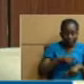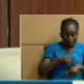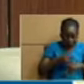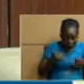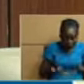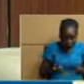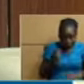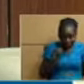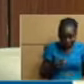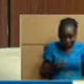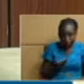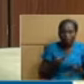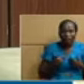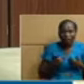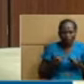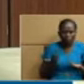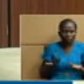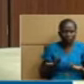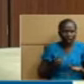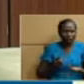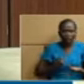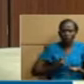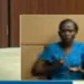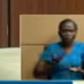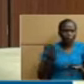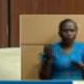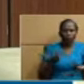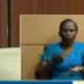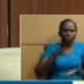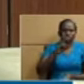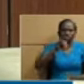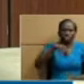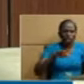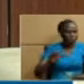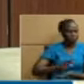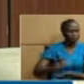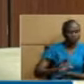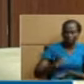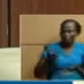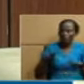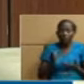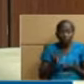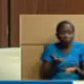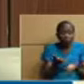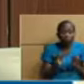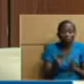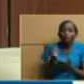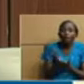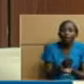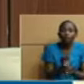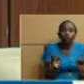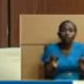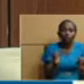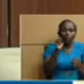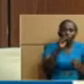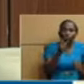you know, you have the presenters, you have DJs. If there's no music to be done anywhere, there's no income. If the studios